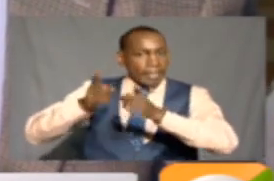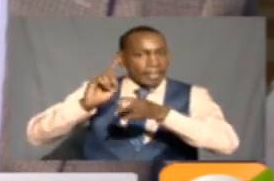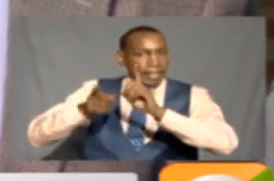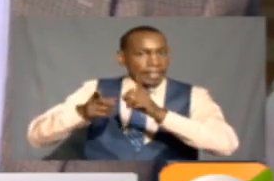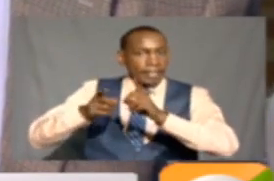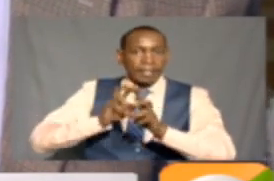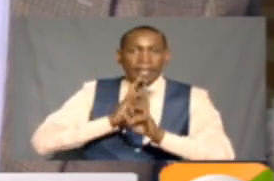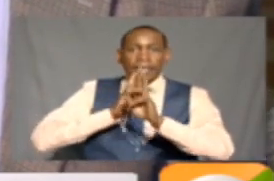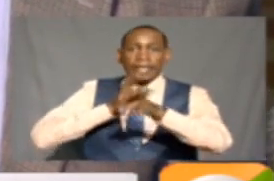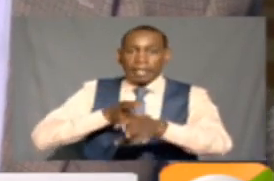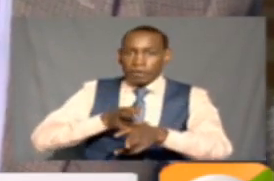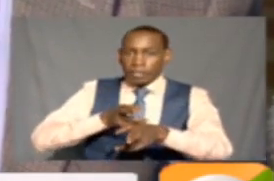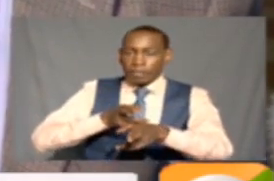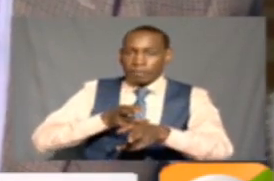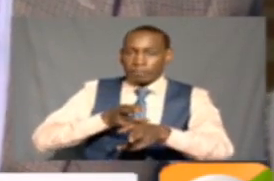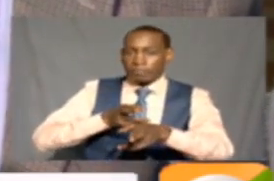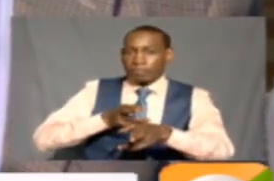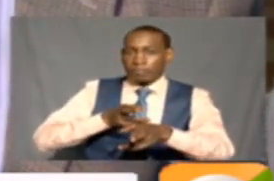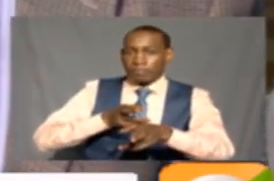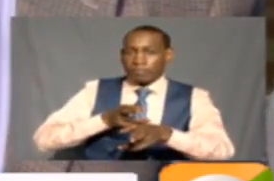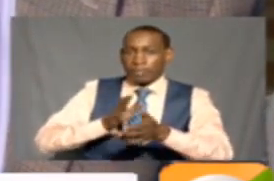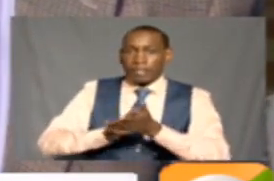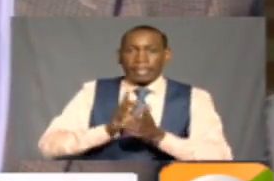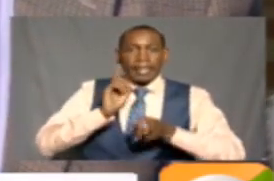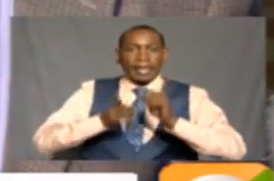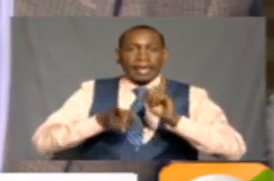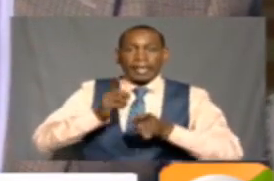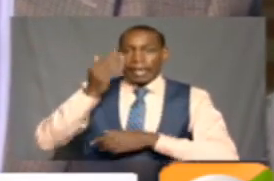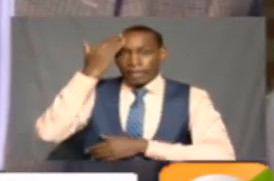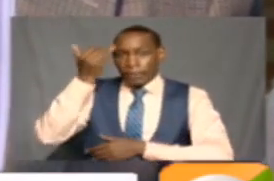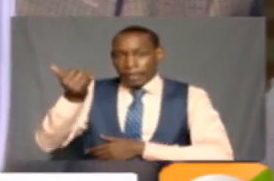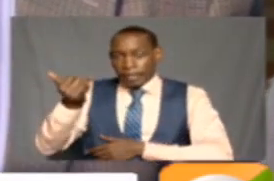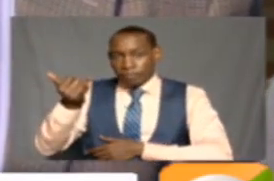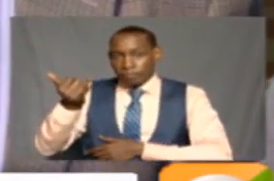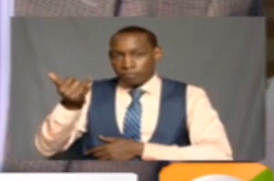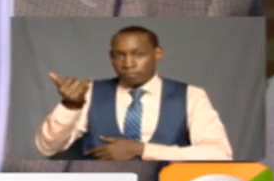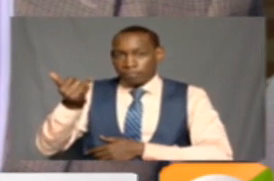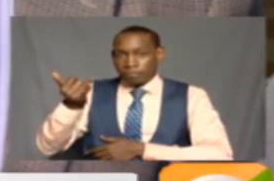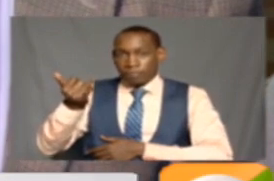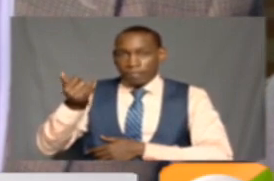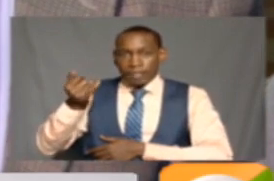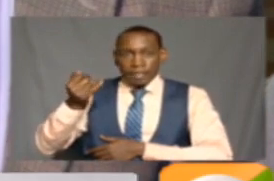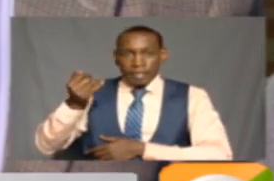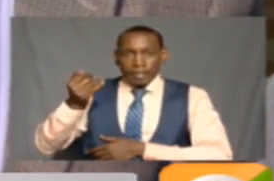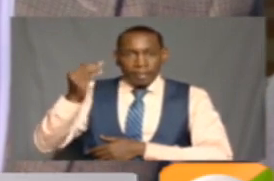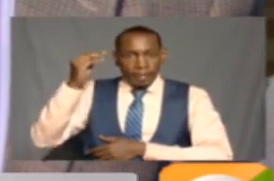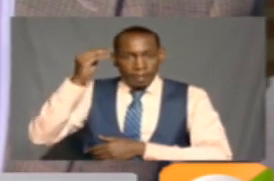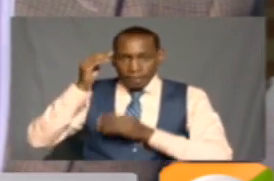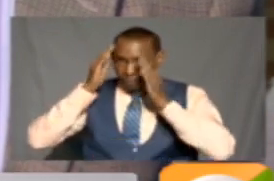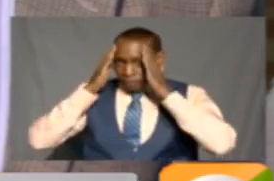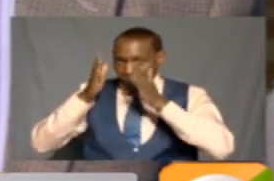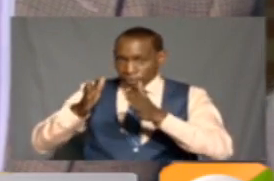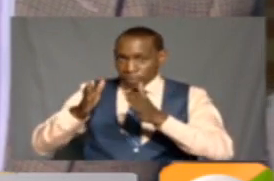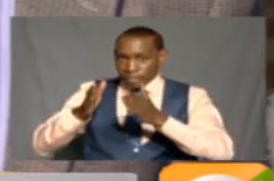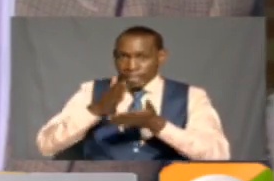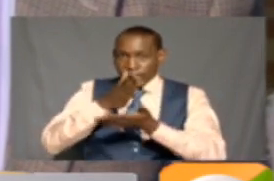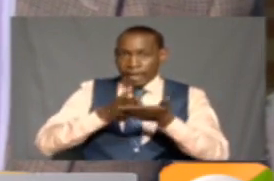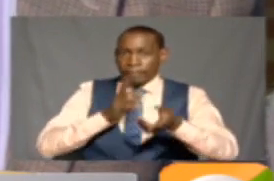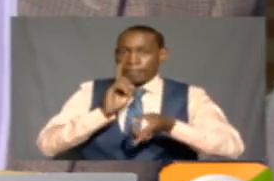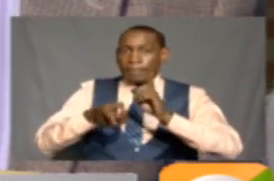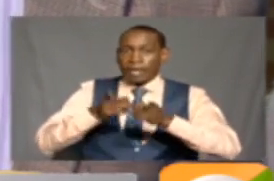that when I will go there, I will run record so that I didn't run because of our mind where we put in a half